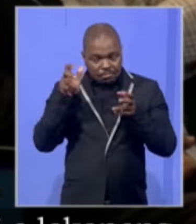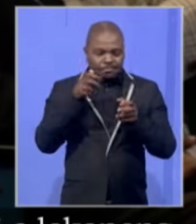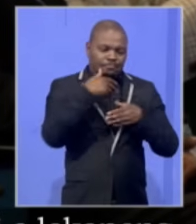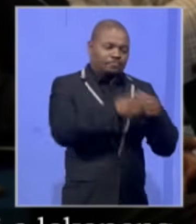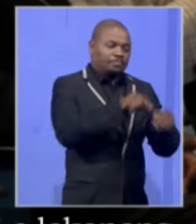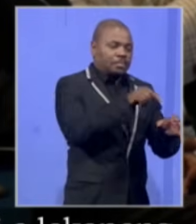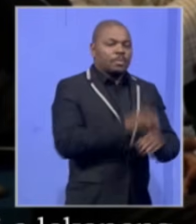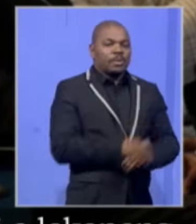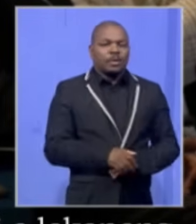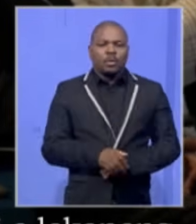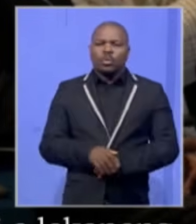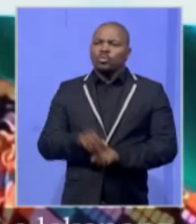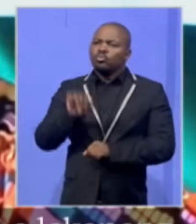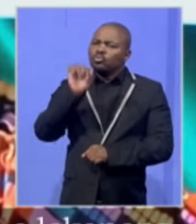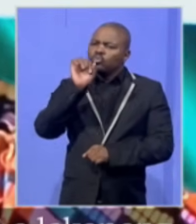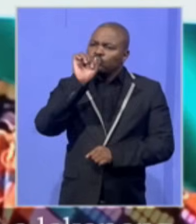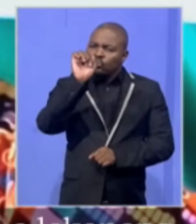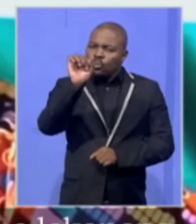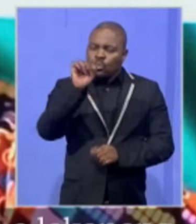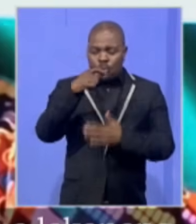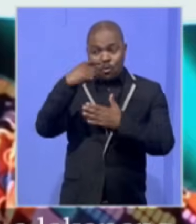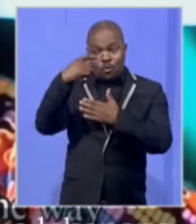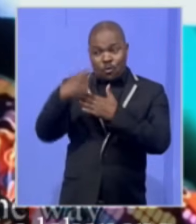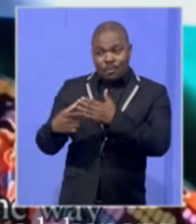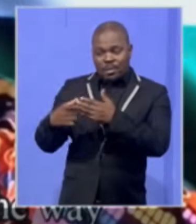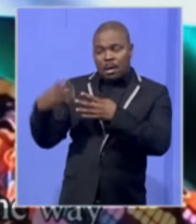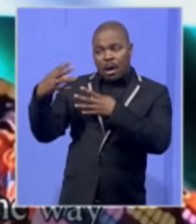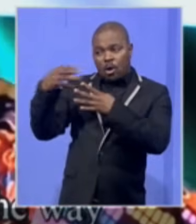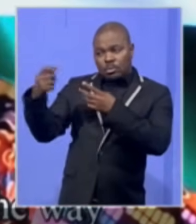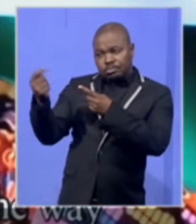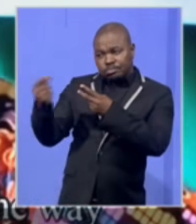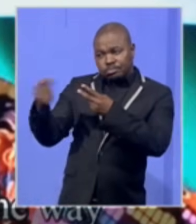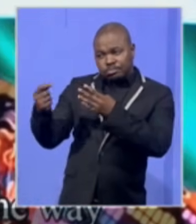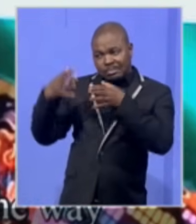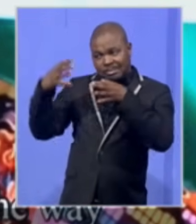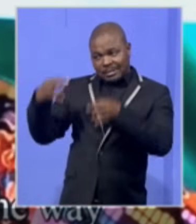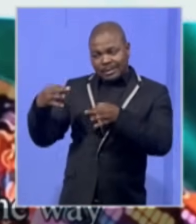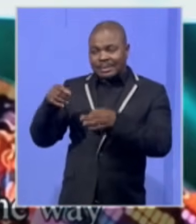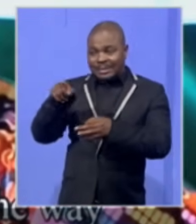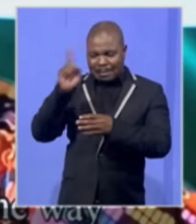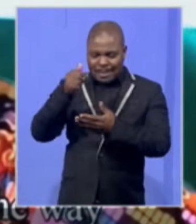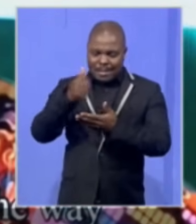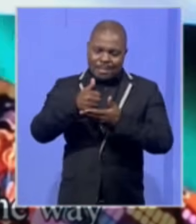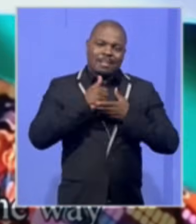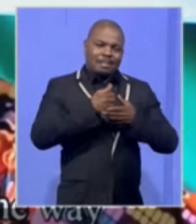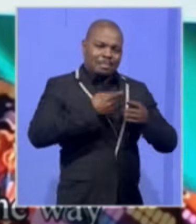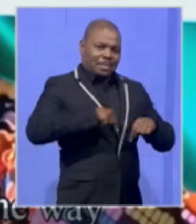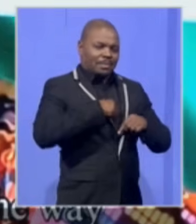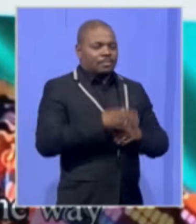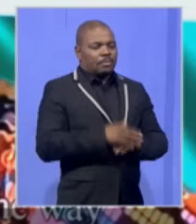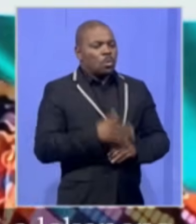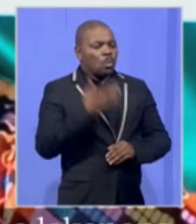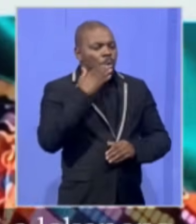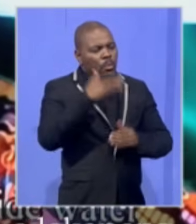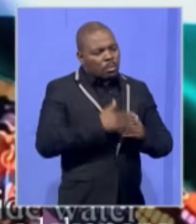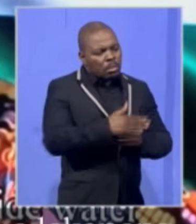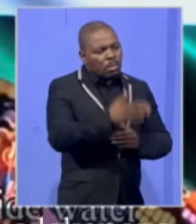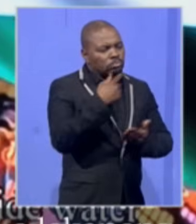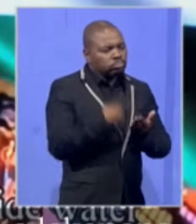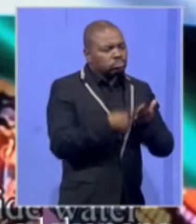the outcome of your conference might also assist us as we navigate the way